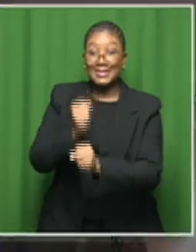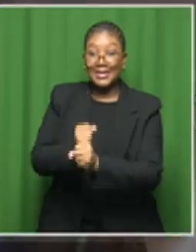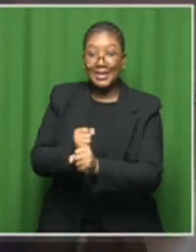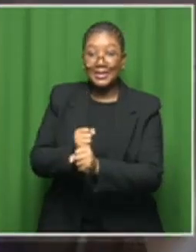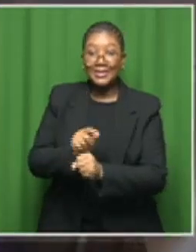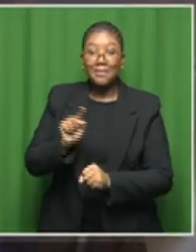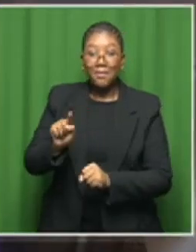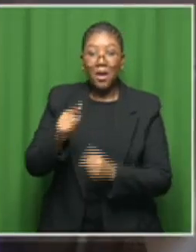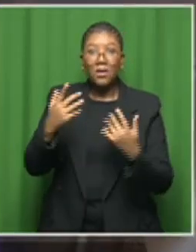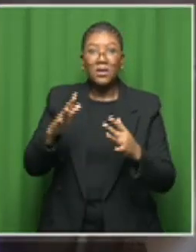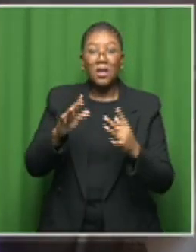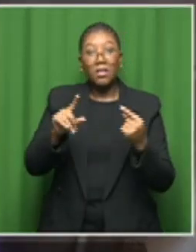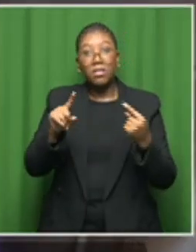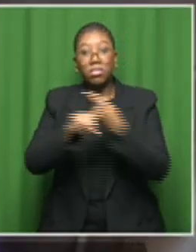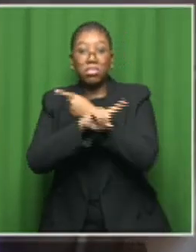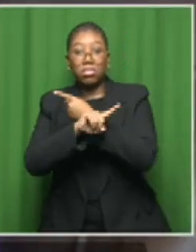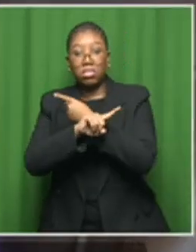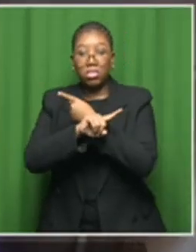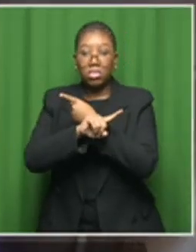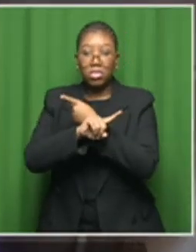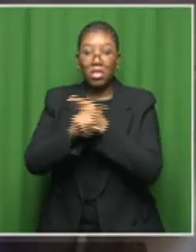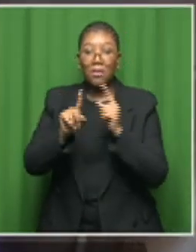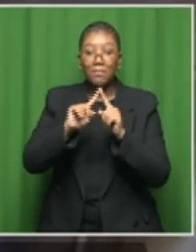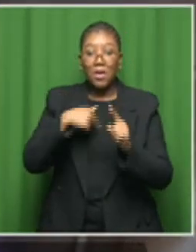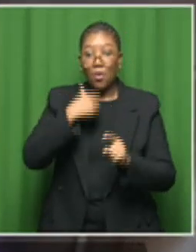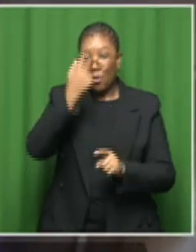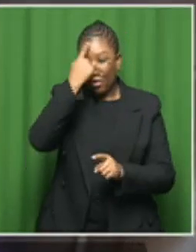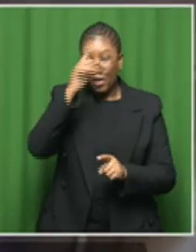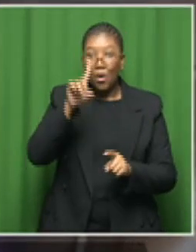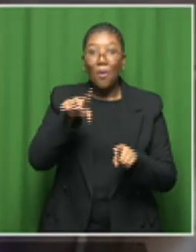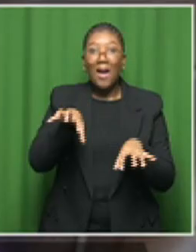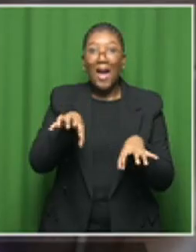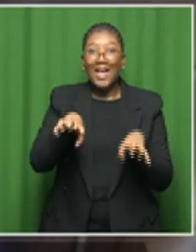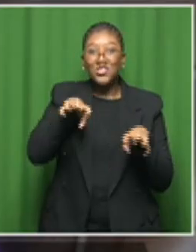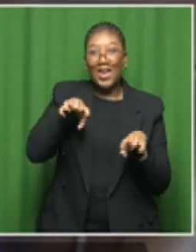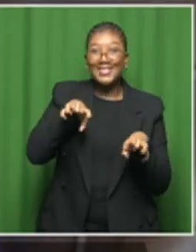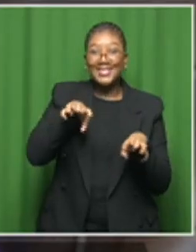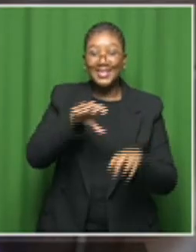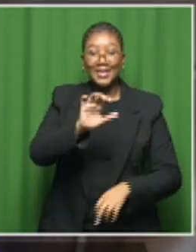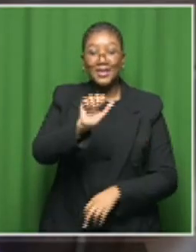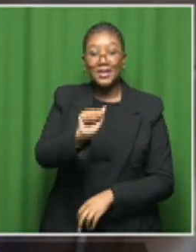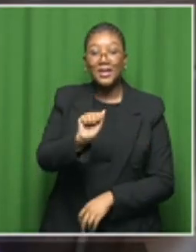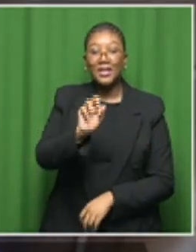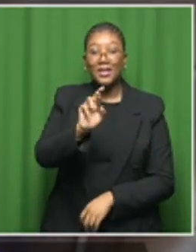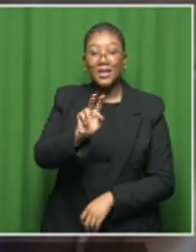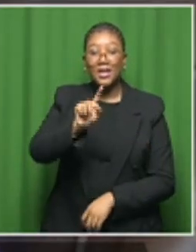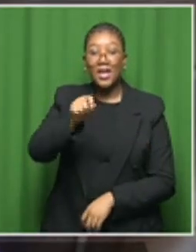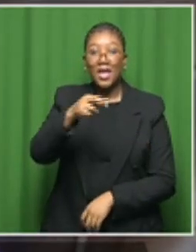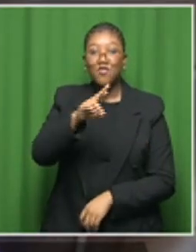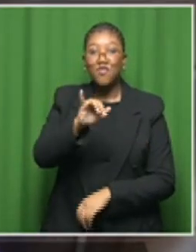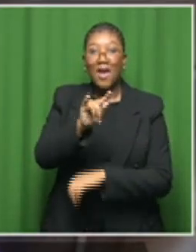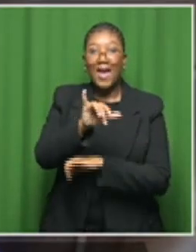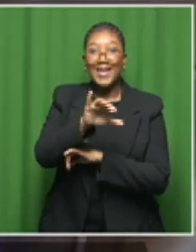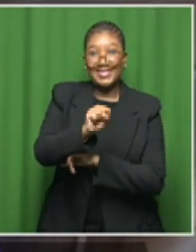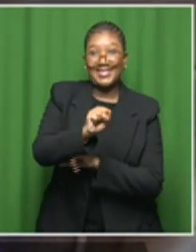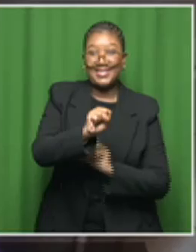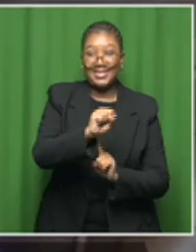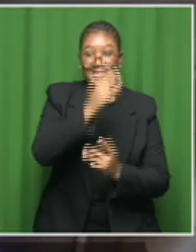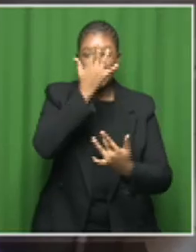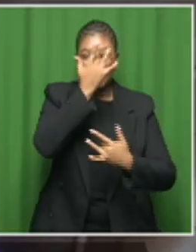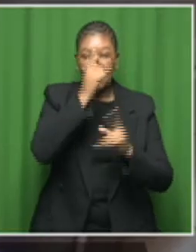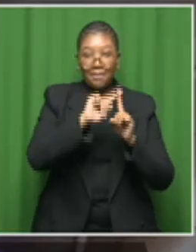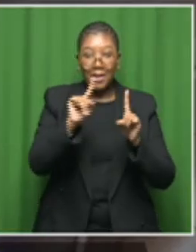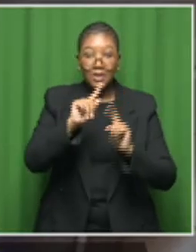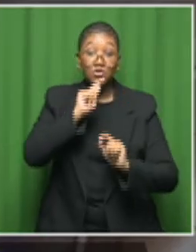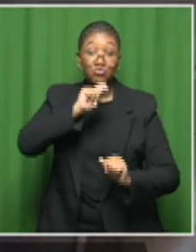misdiagnosed. So all along, we thought it was arthritis. So she was being treated for arthritis, but little did we know that